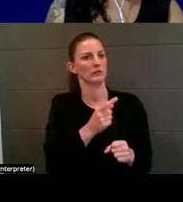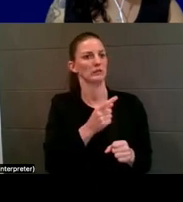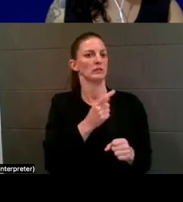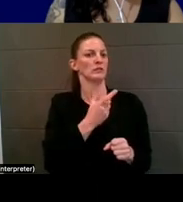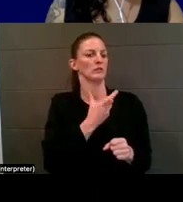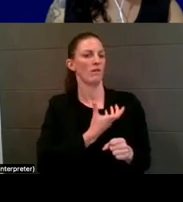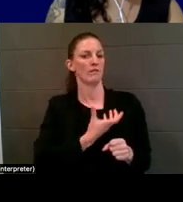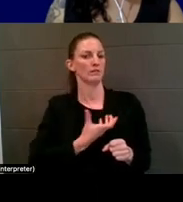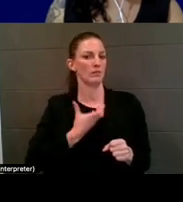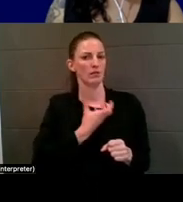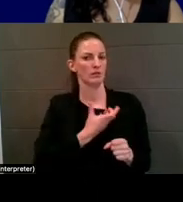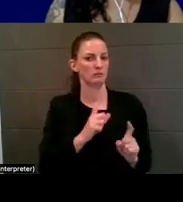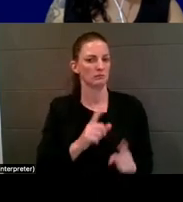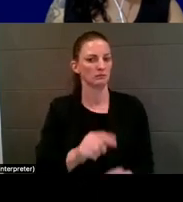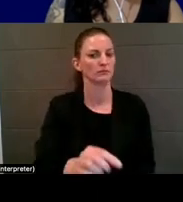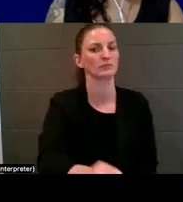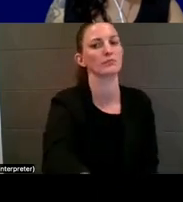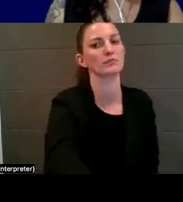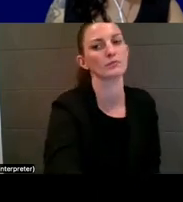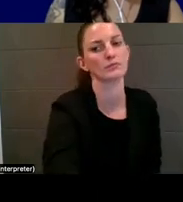uncomfortable?